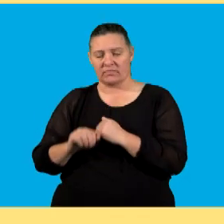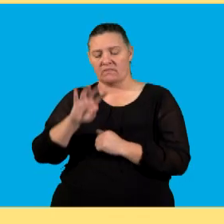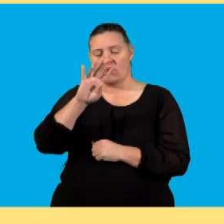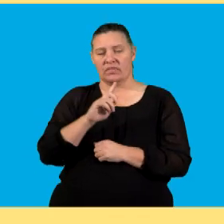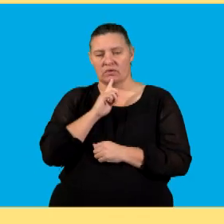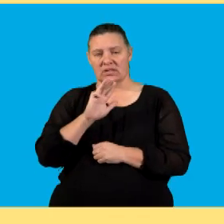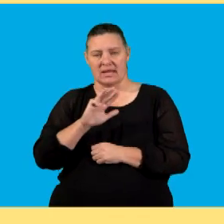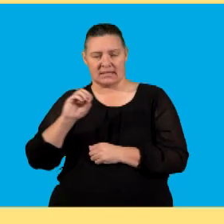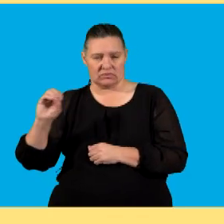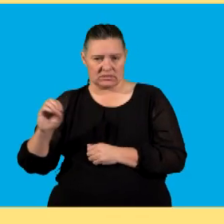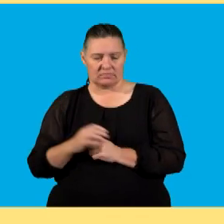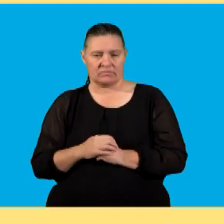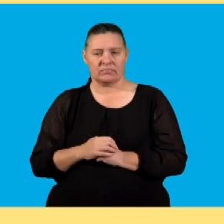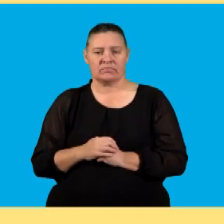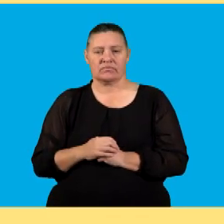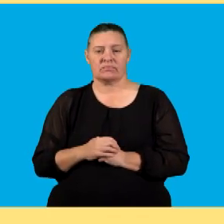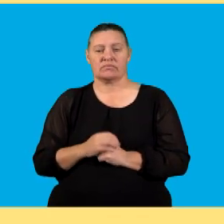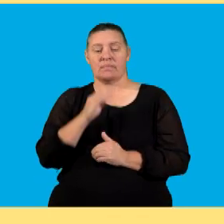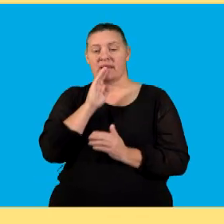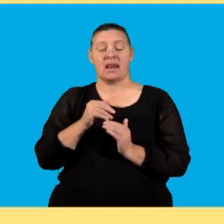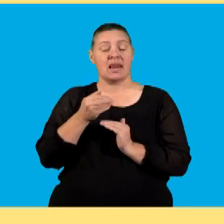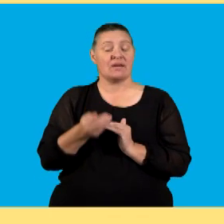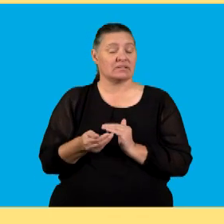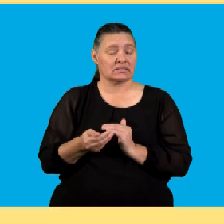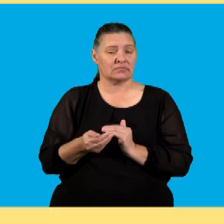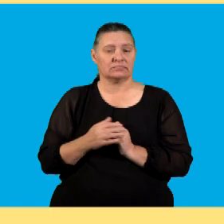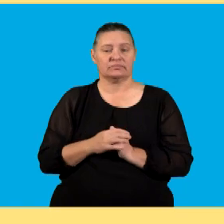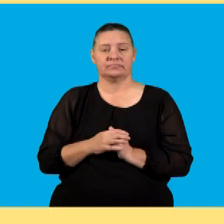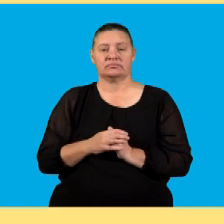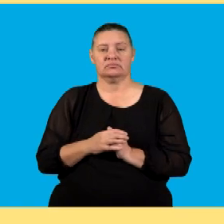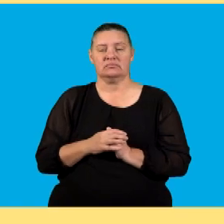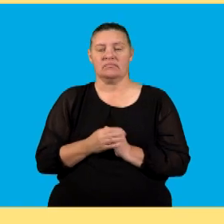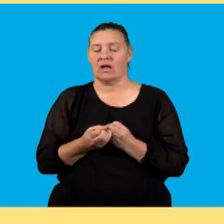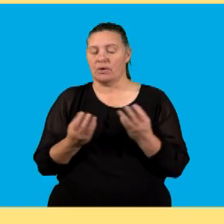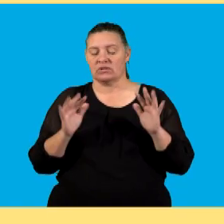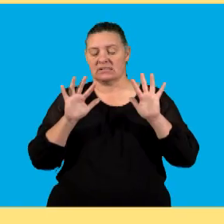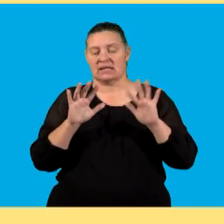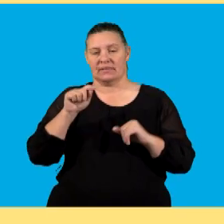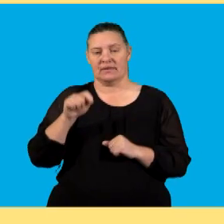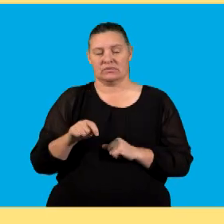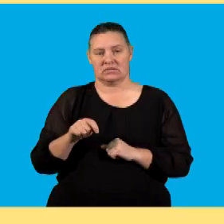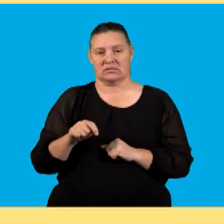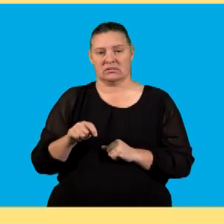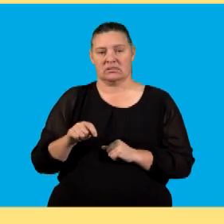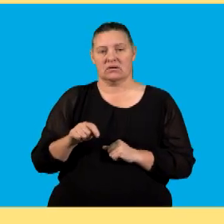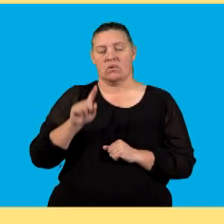is 4,900. Therefore, in this case, I will get net salary